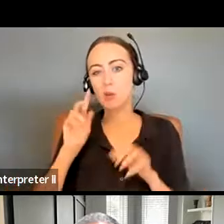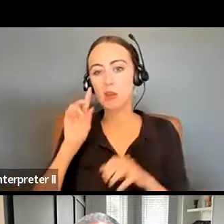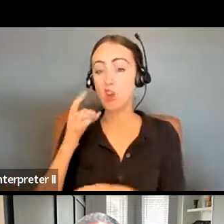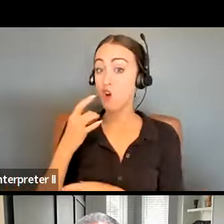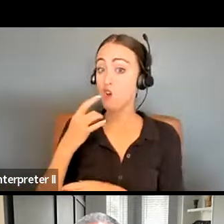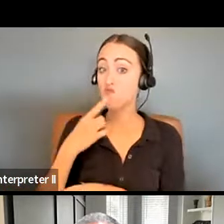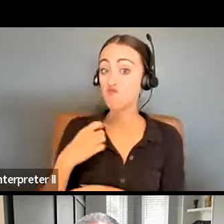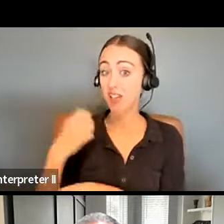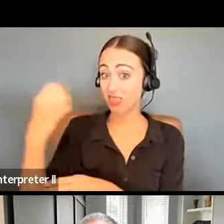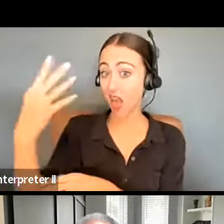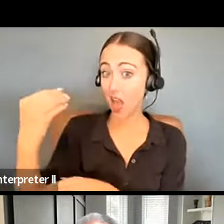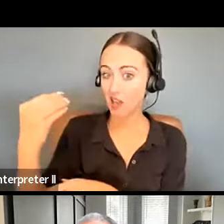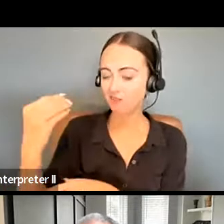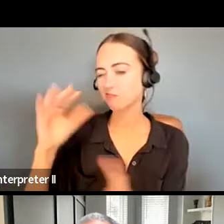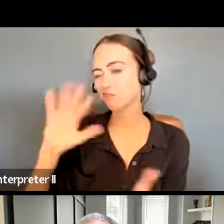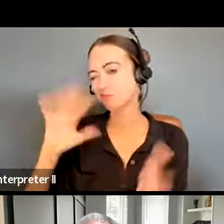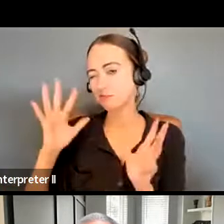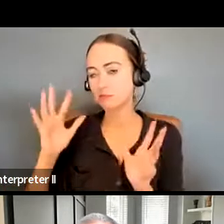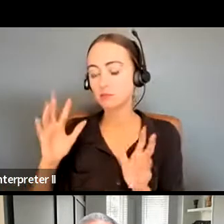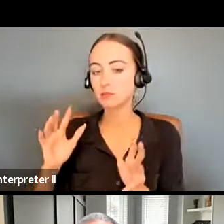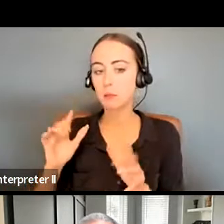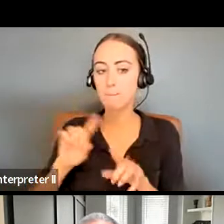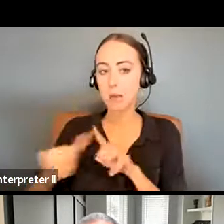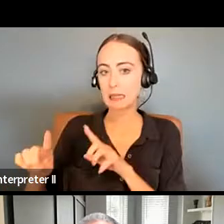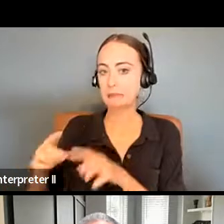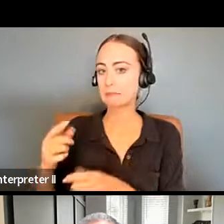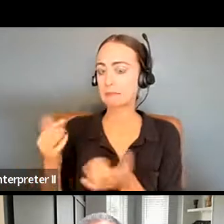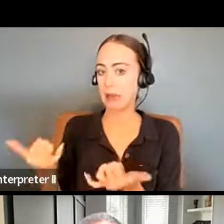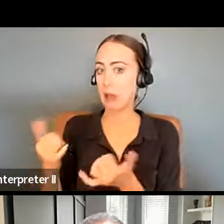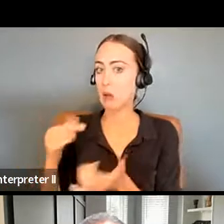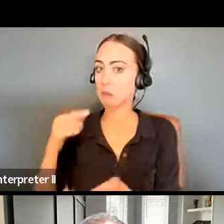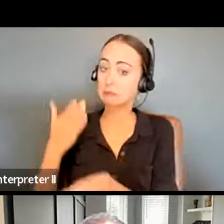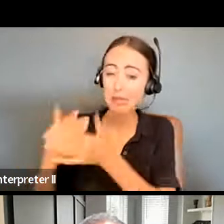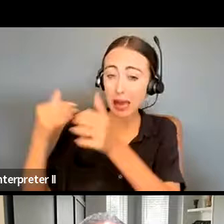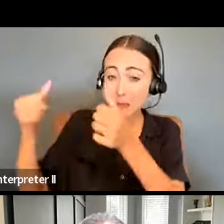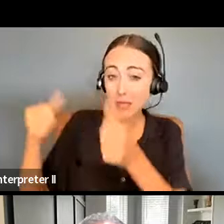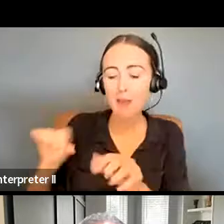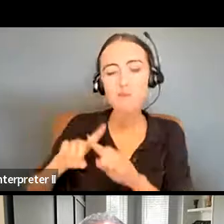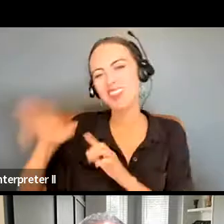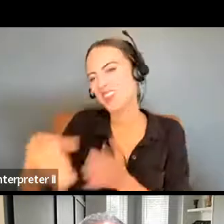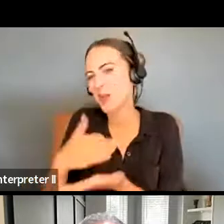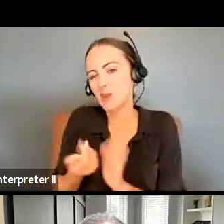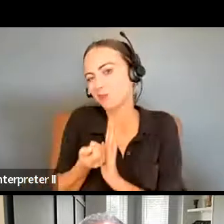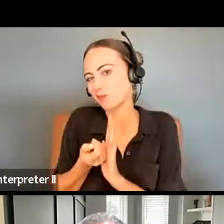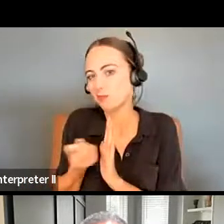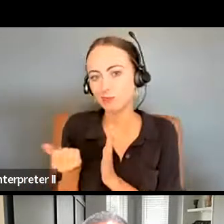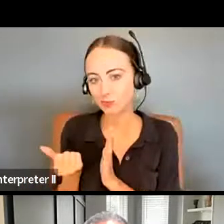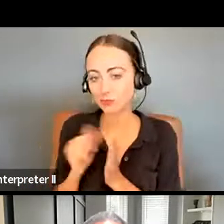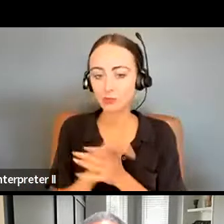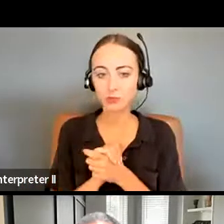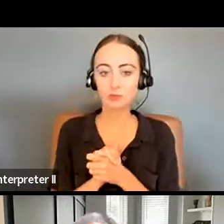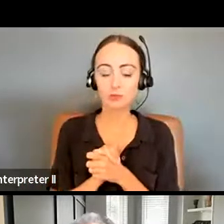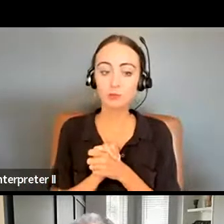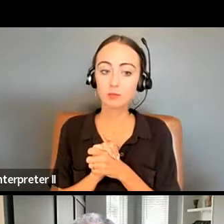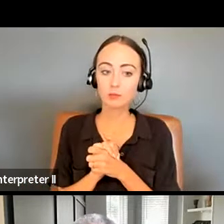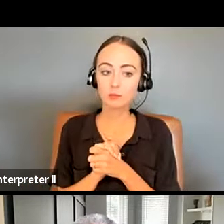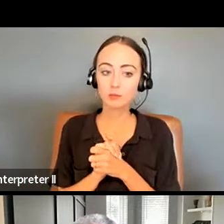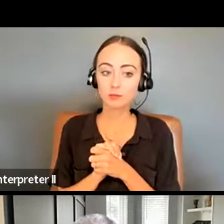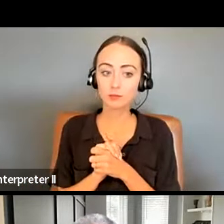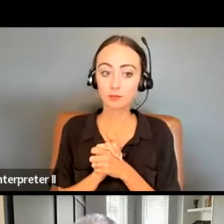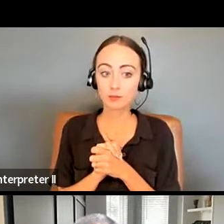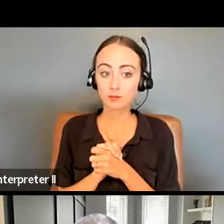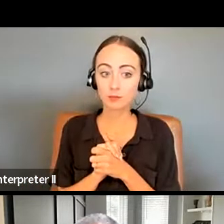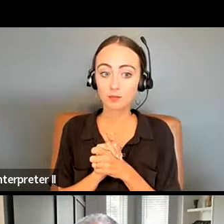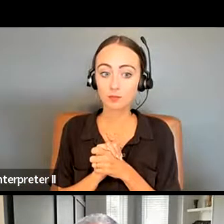which, as I said, that portion has been removed or essentially removed. And